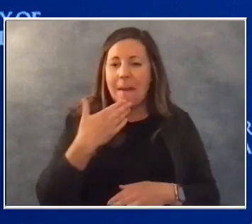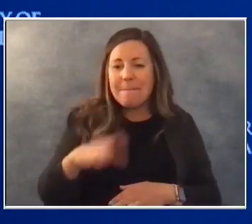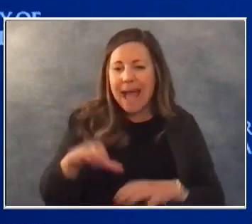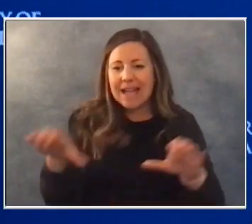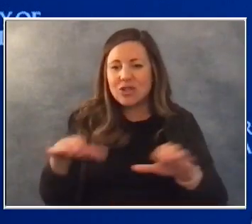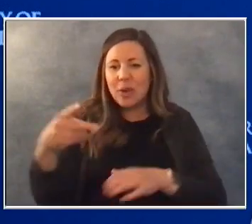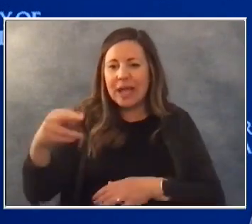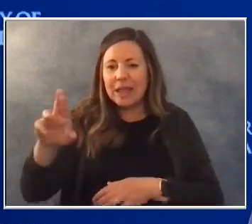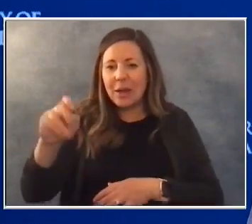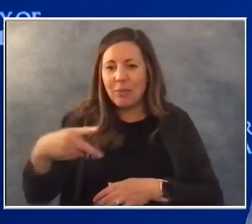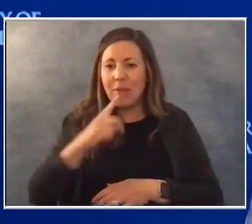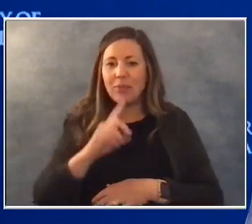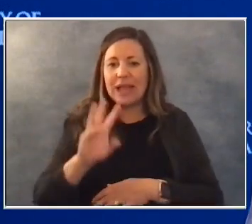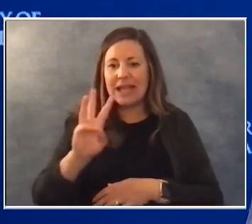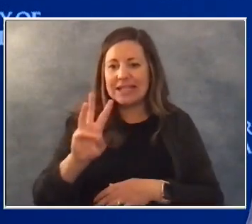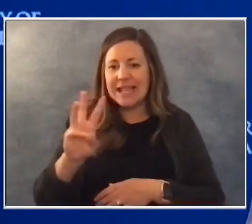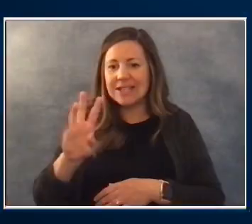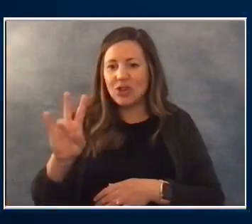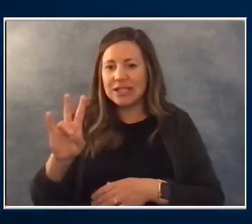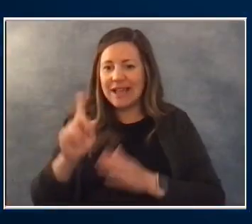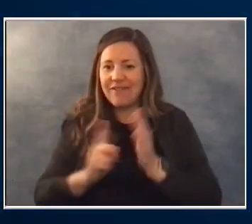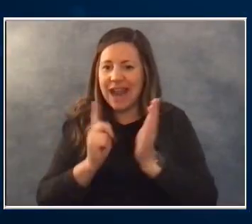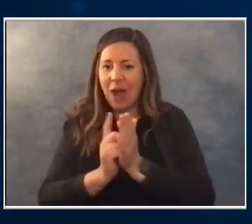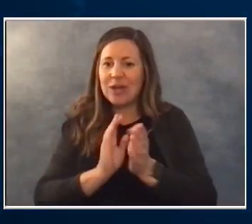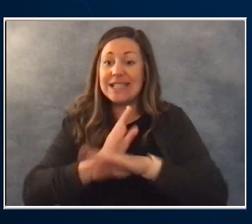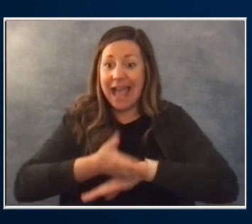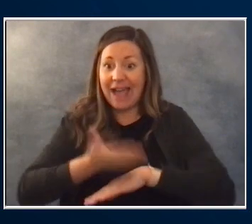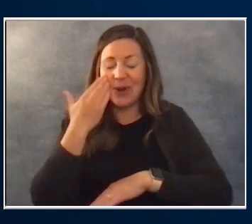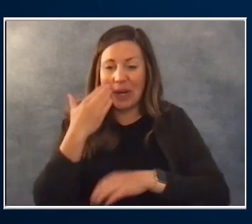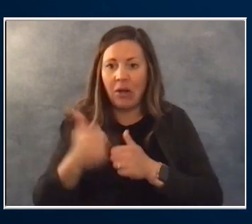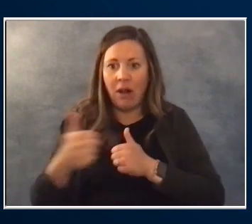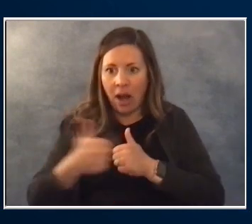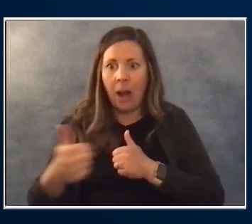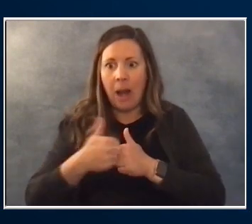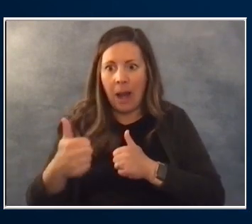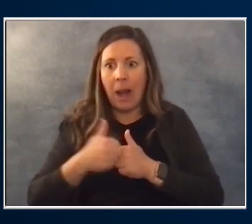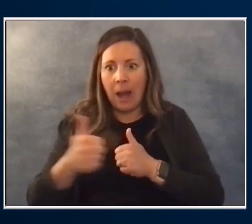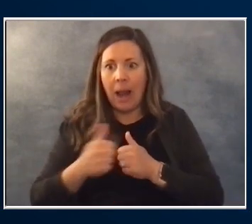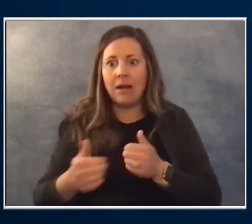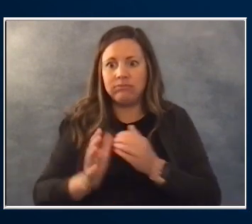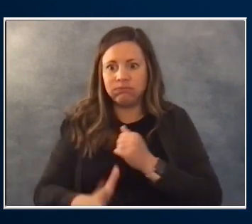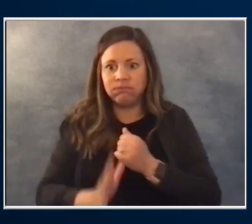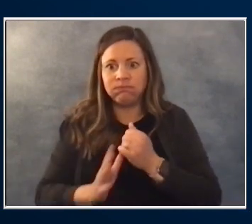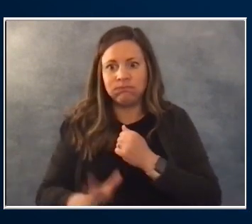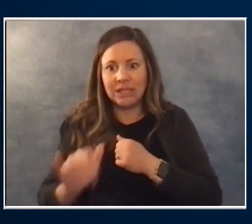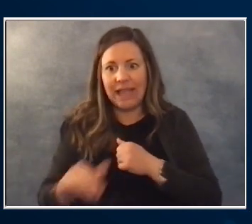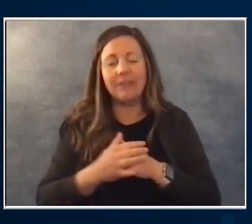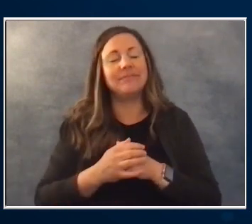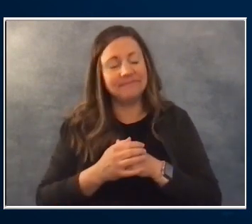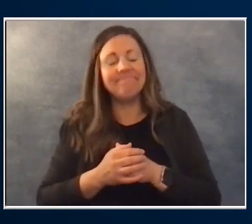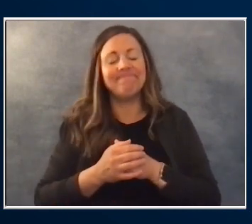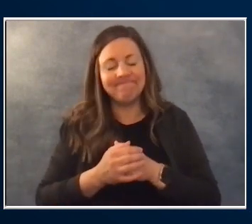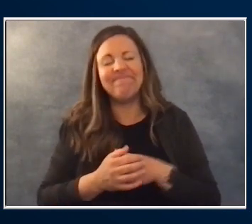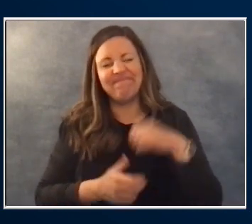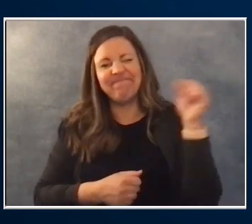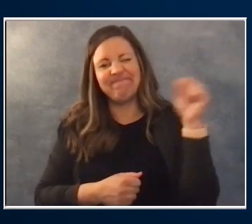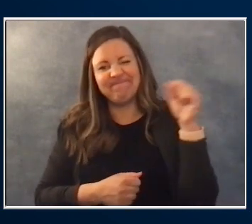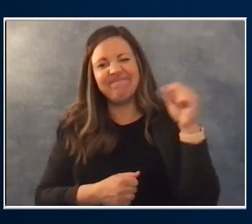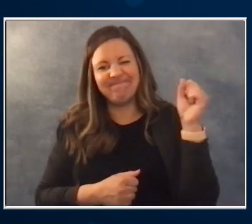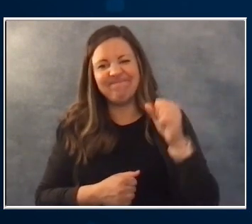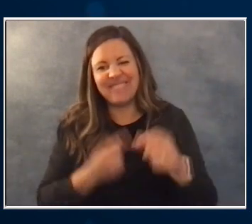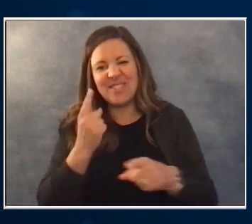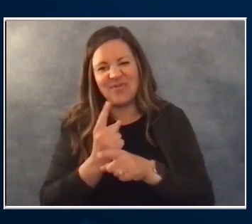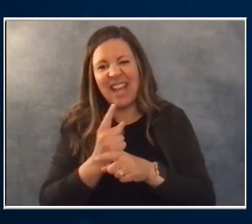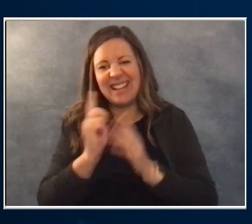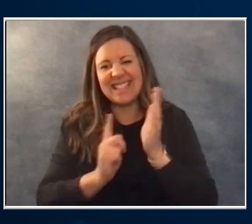6 or 7 hours that come afterwards to really get exactly. ready. So. Although that big thick drink isn't pleasant, but it's the hours